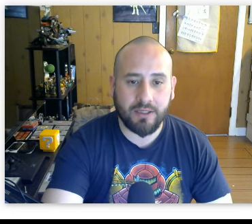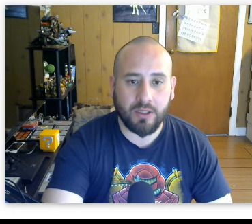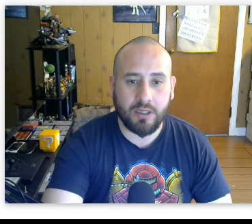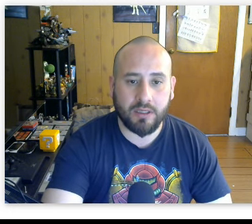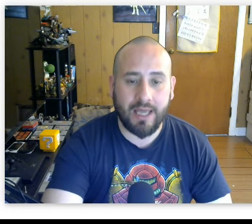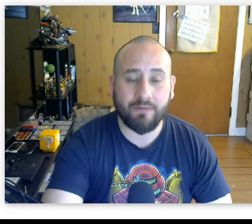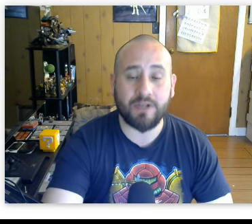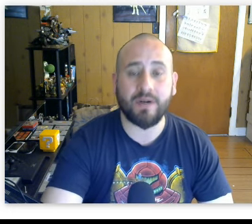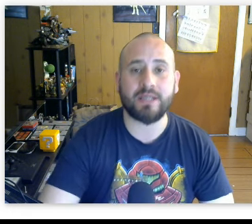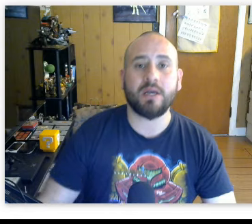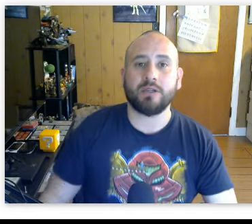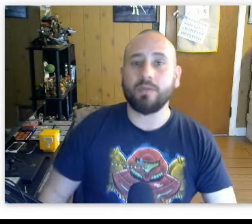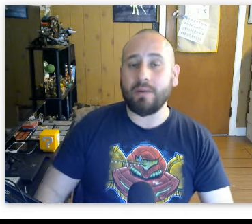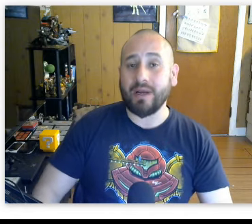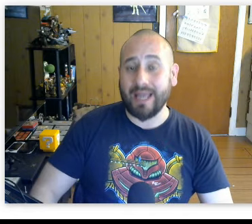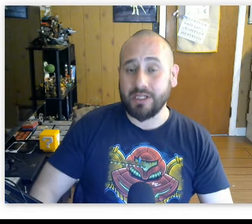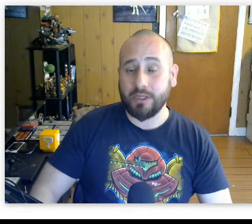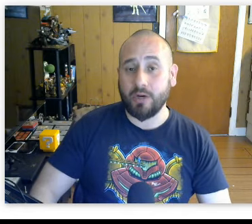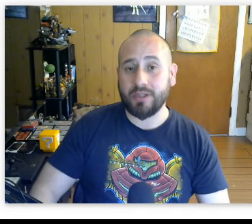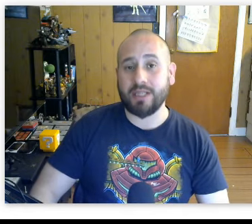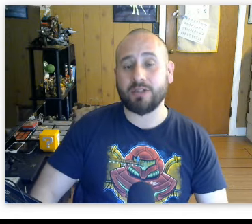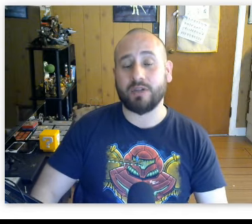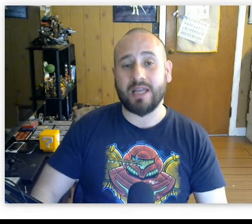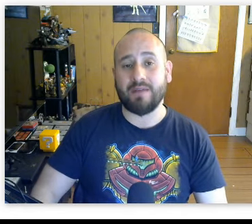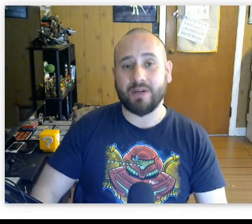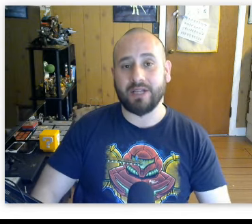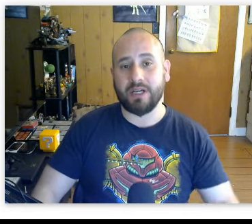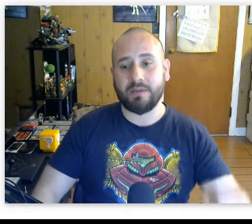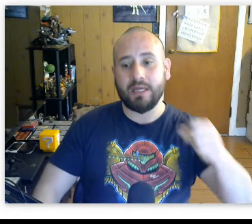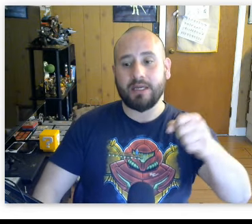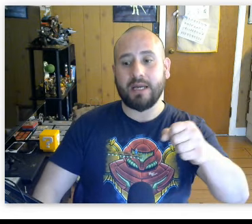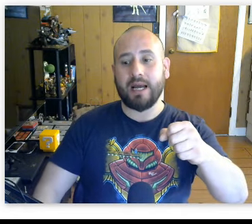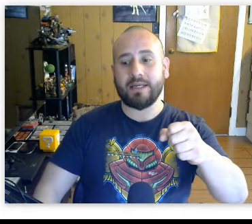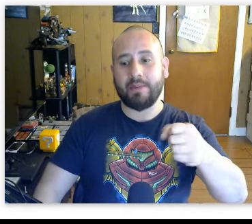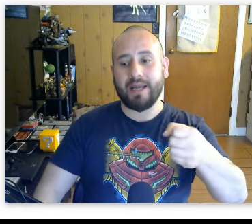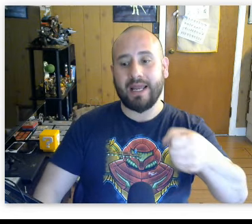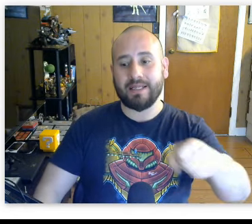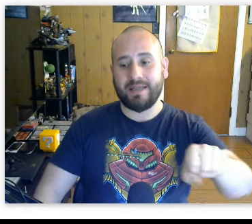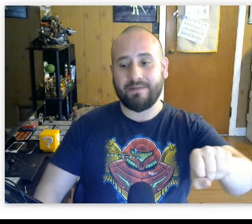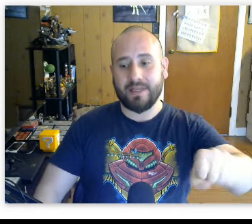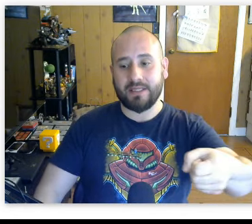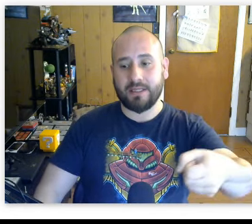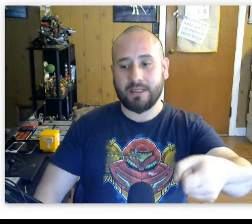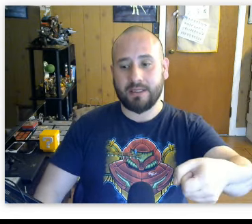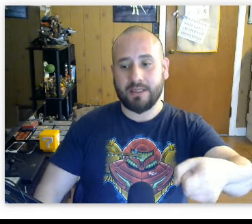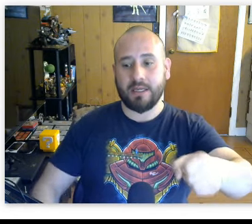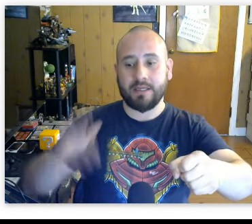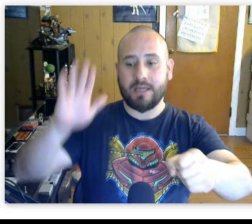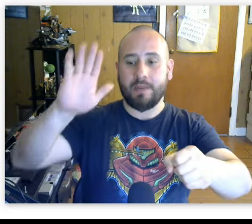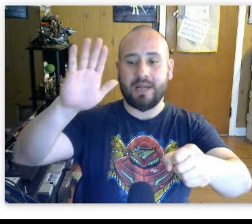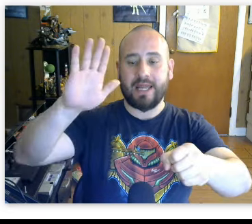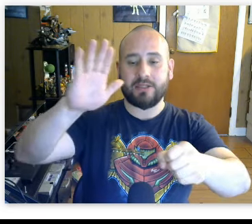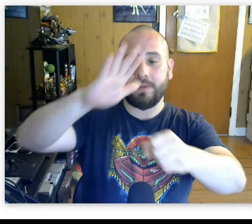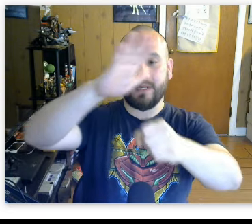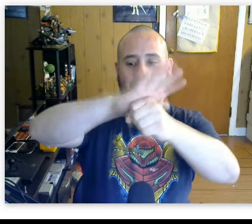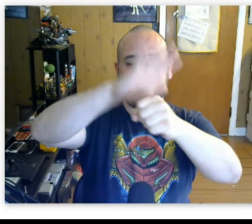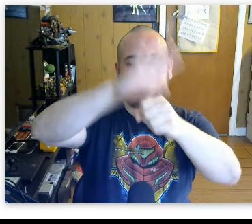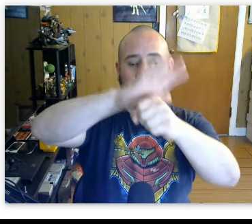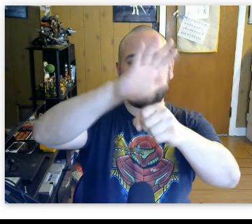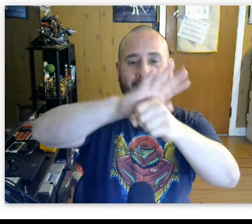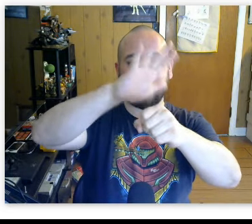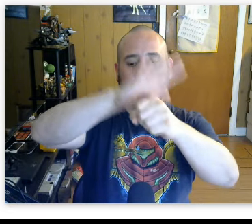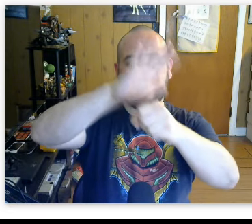hot dog and French fries. You might want ketchup to go with it. So the sign for ketchup: non-dominant hand is a fist. Dominant hand is open,